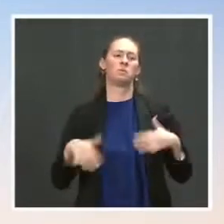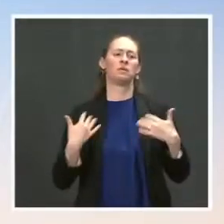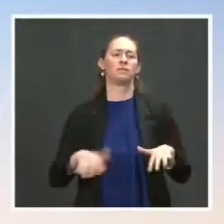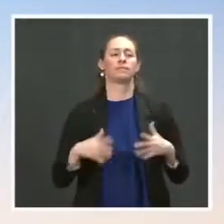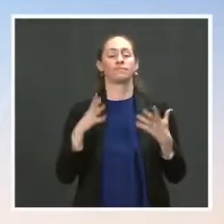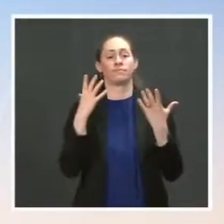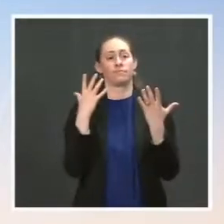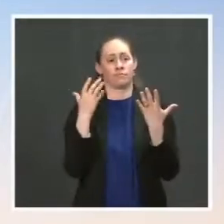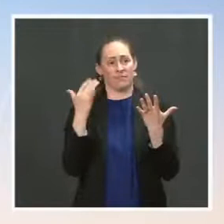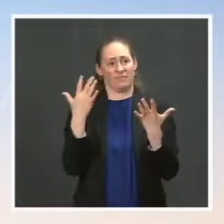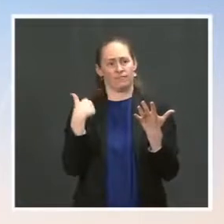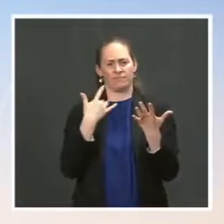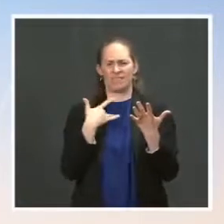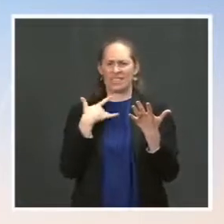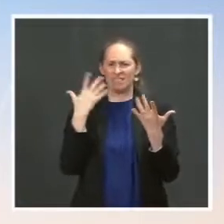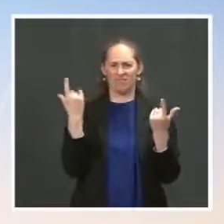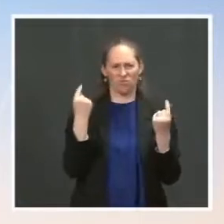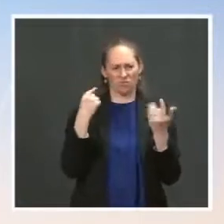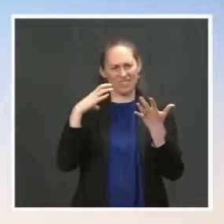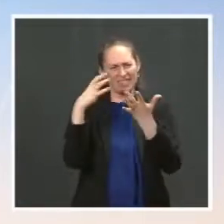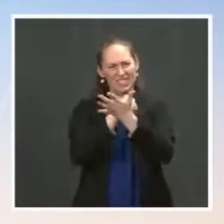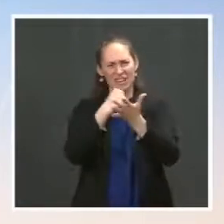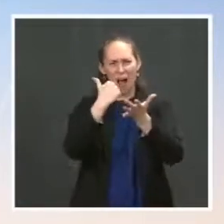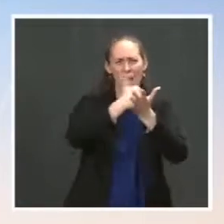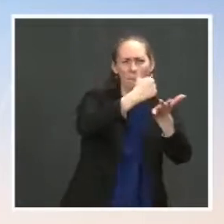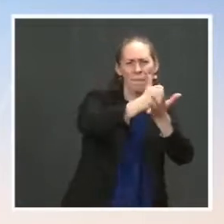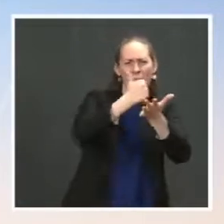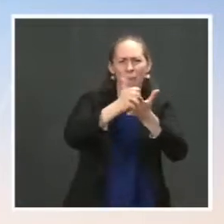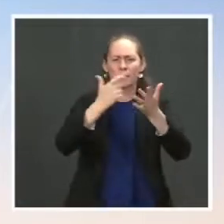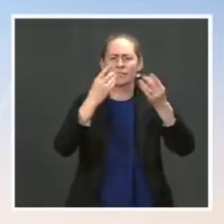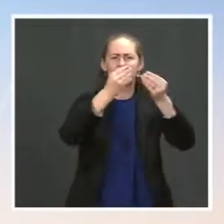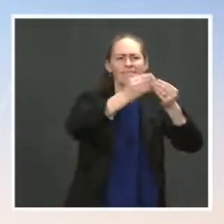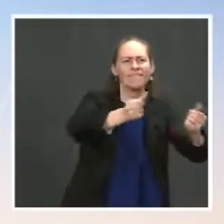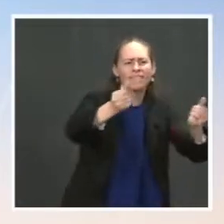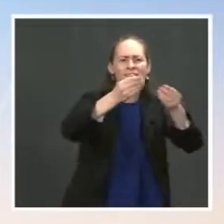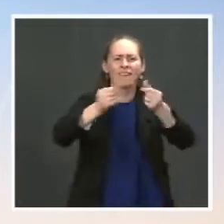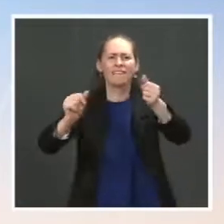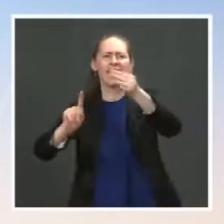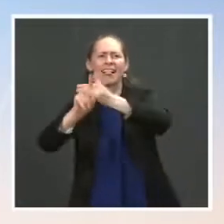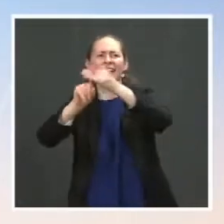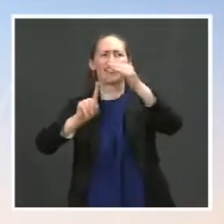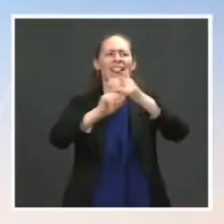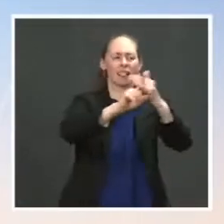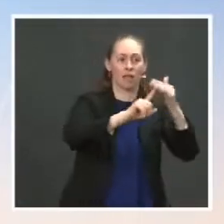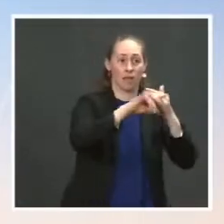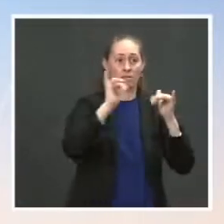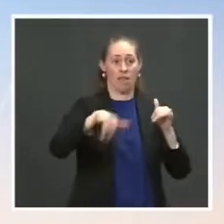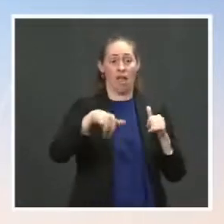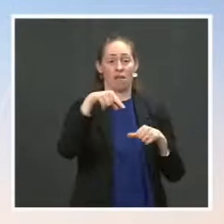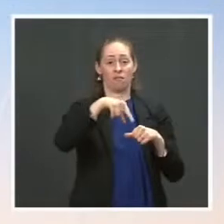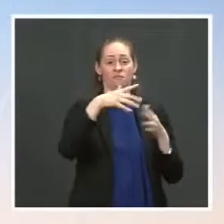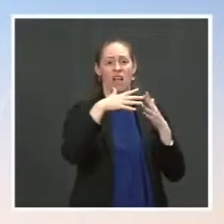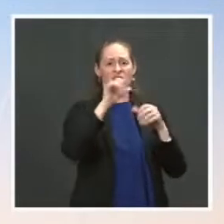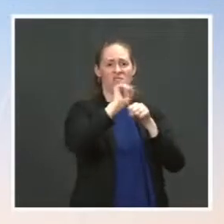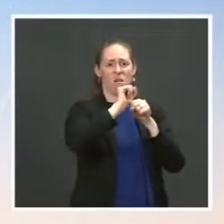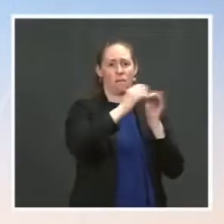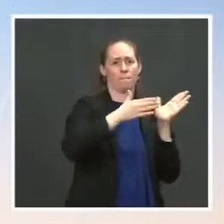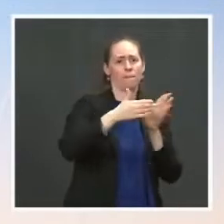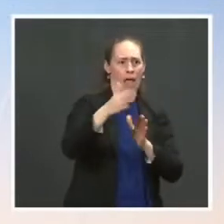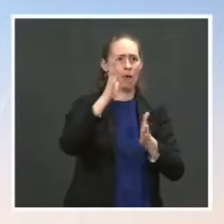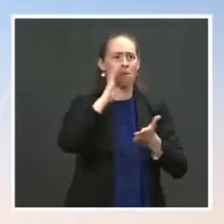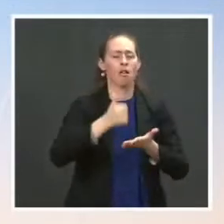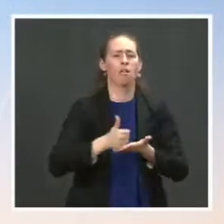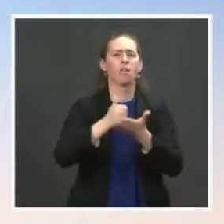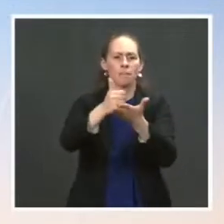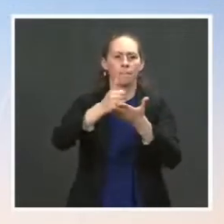every opportunity we can to help address that. So the American Jobs Plan will position the United States to meet President Biden's goals of creating a carbon